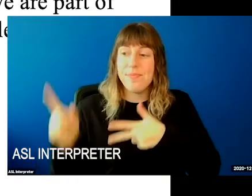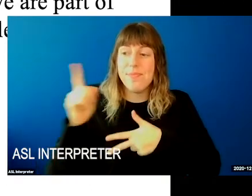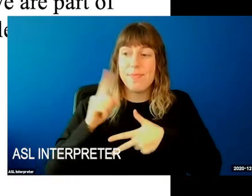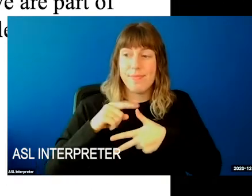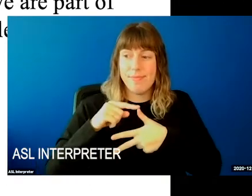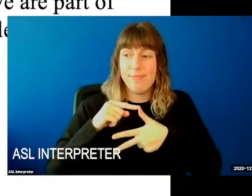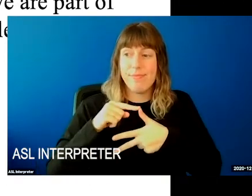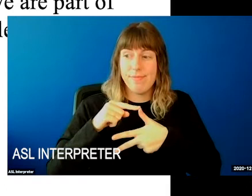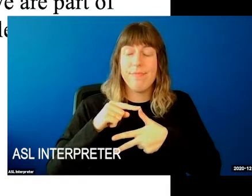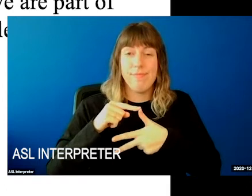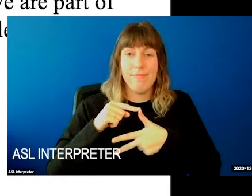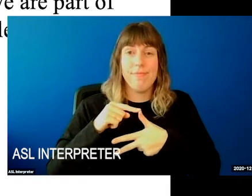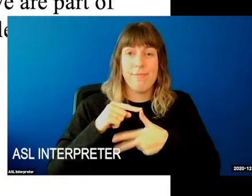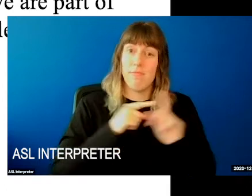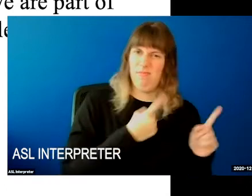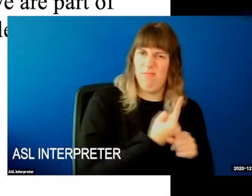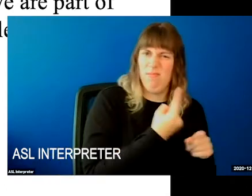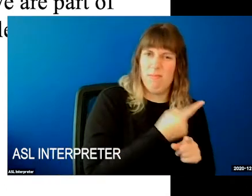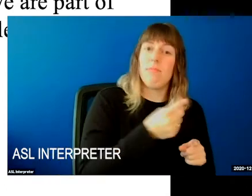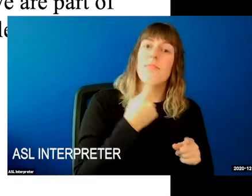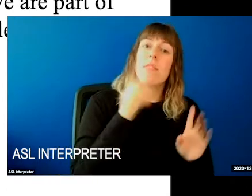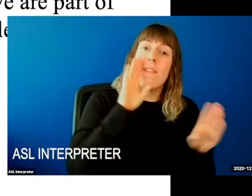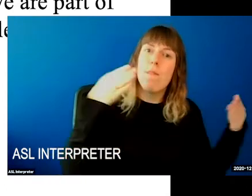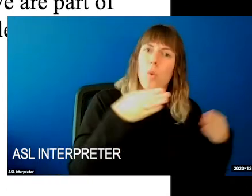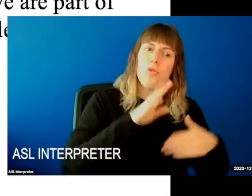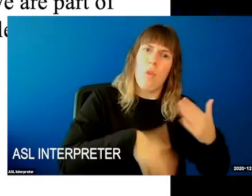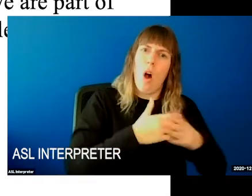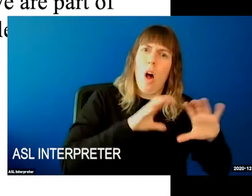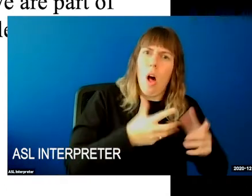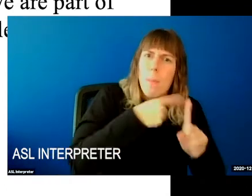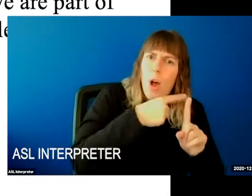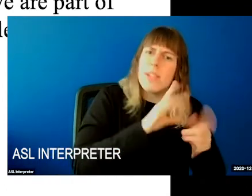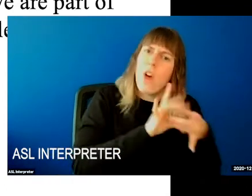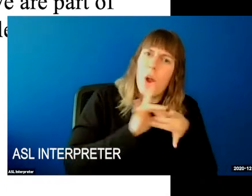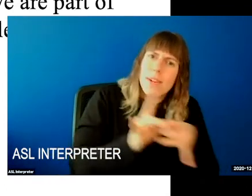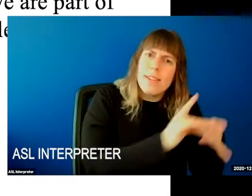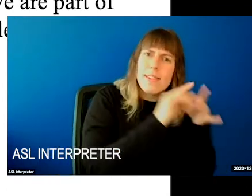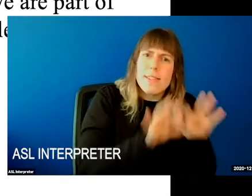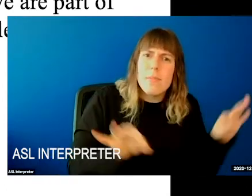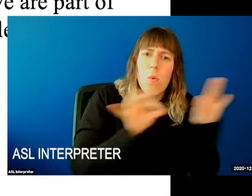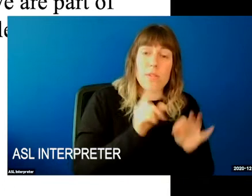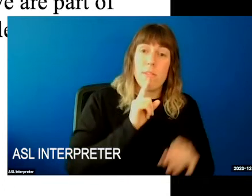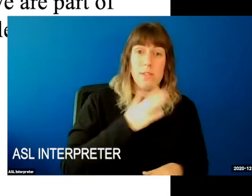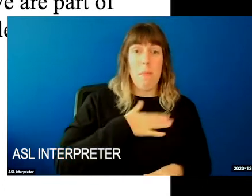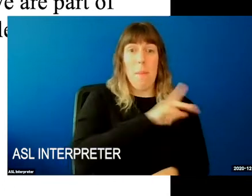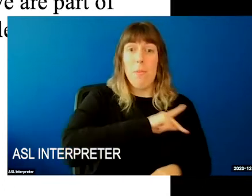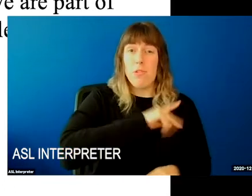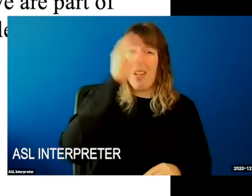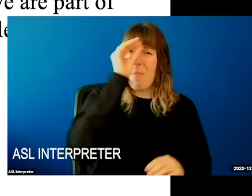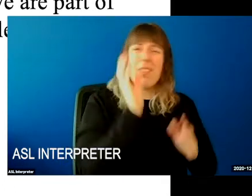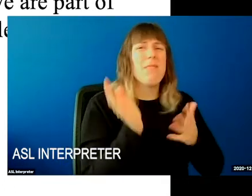Firstly, in conventional collaboration, we say we focus on the good of the whole, the harmony of the team. We say, leave your personal agendas at the